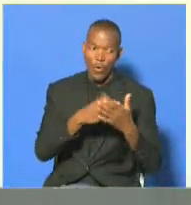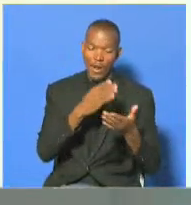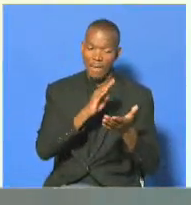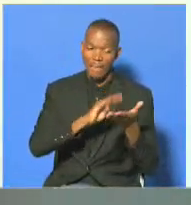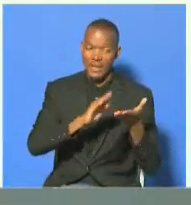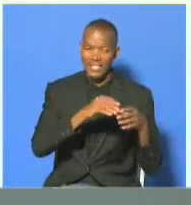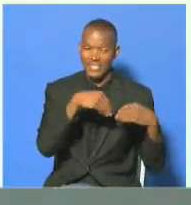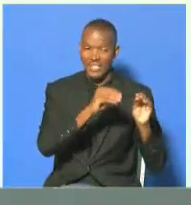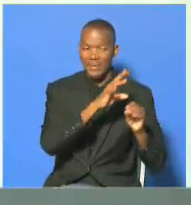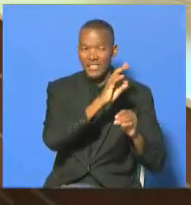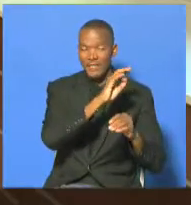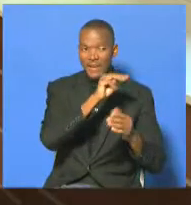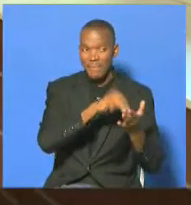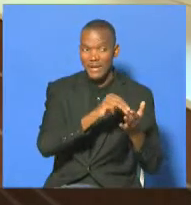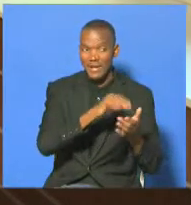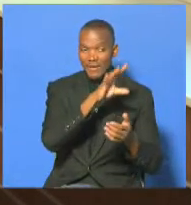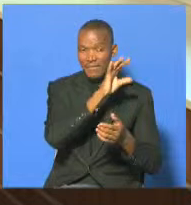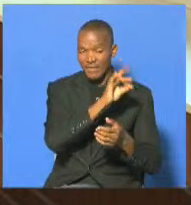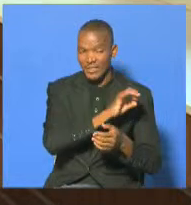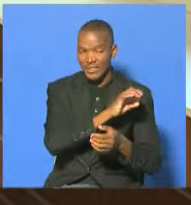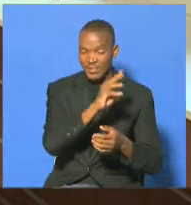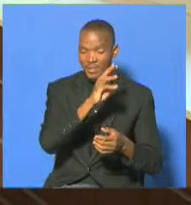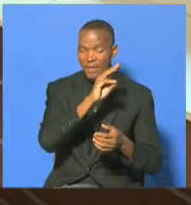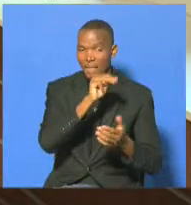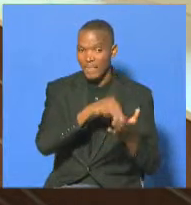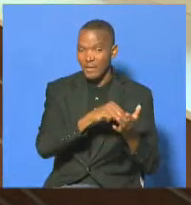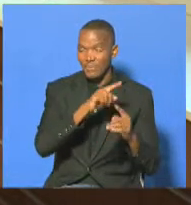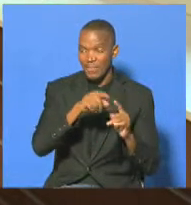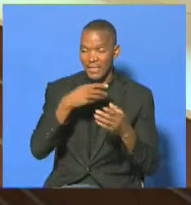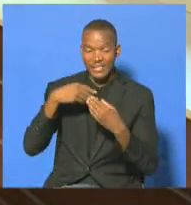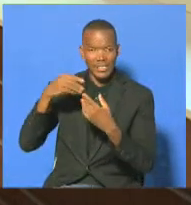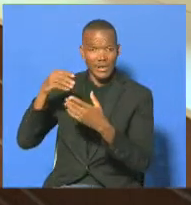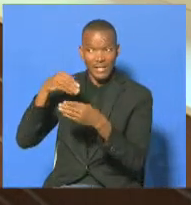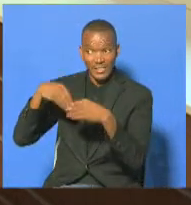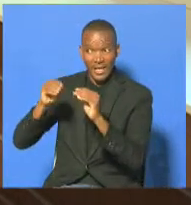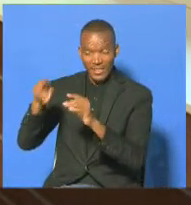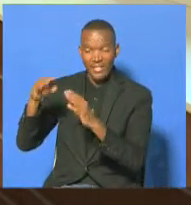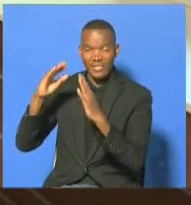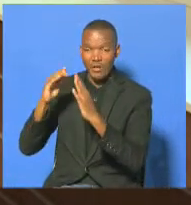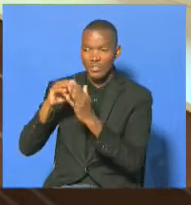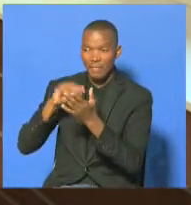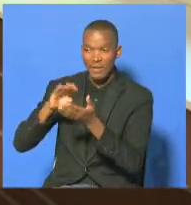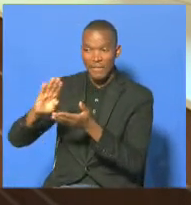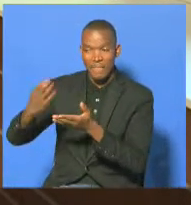7,650,000 pula which this house was bought at the auction and send a balance of